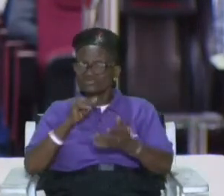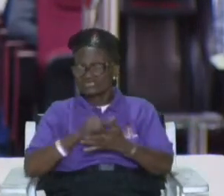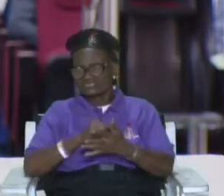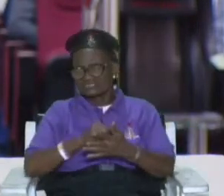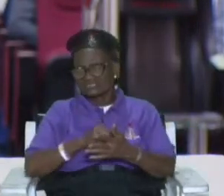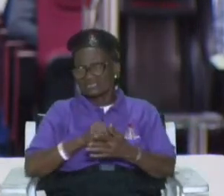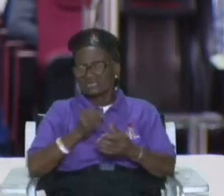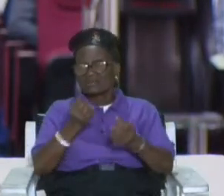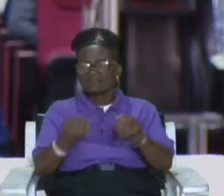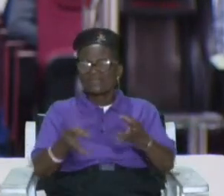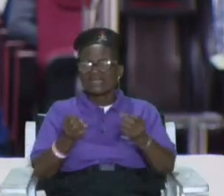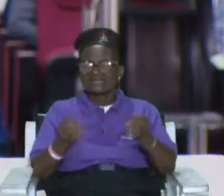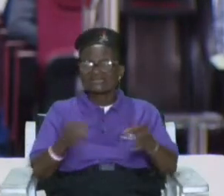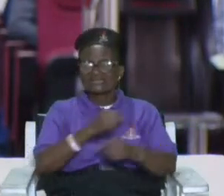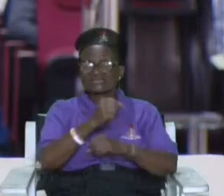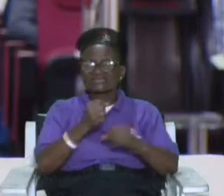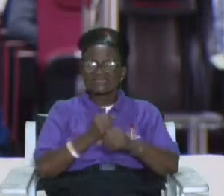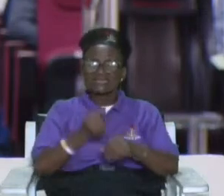Several years ago,